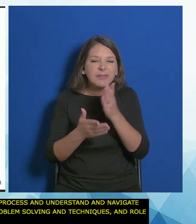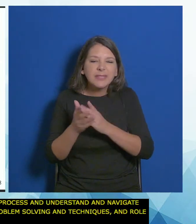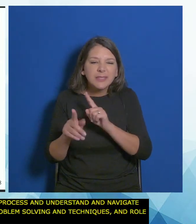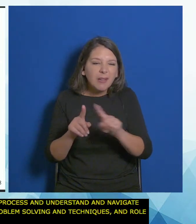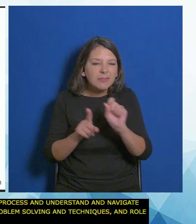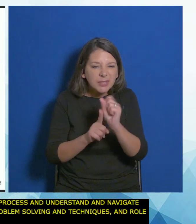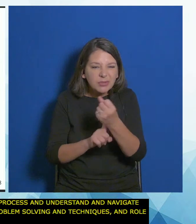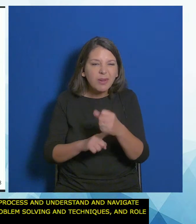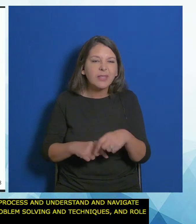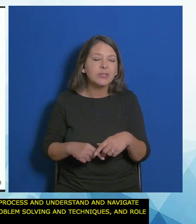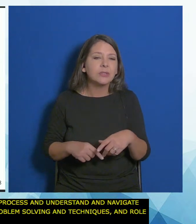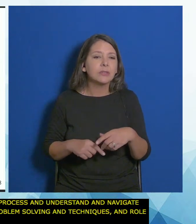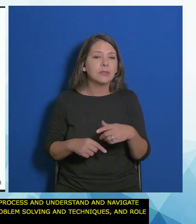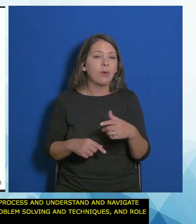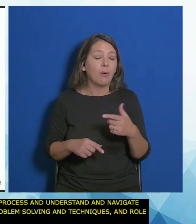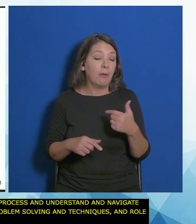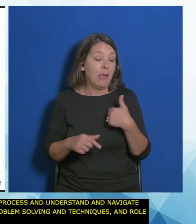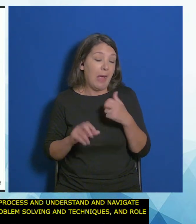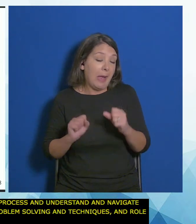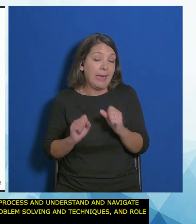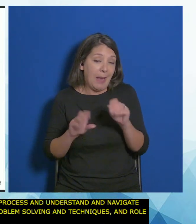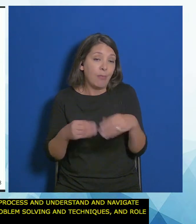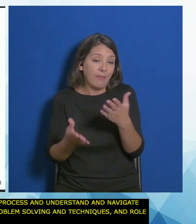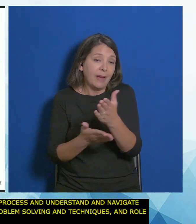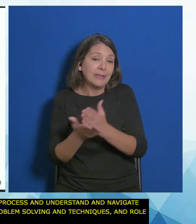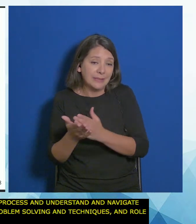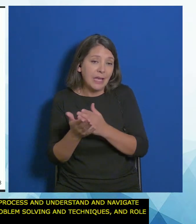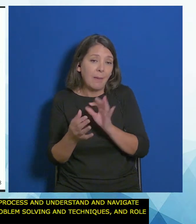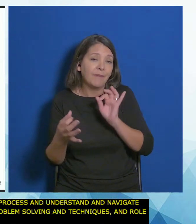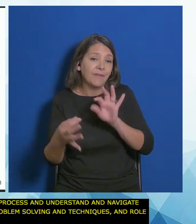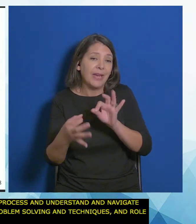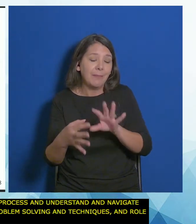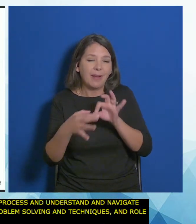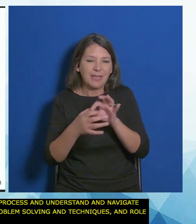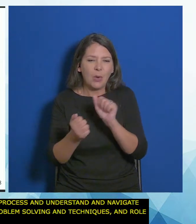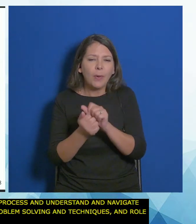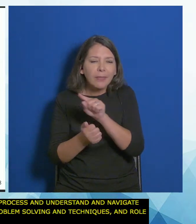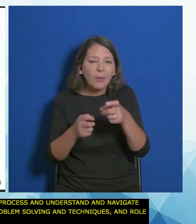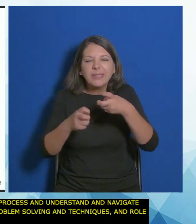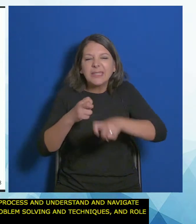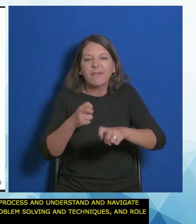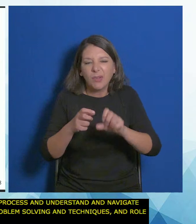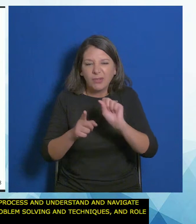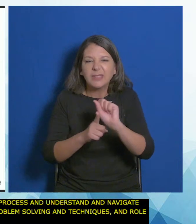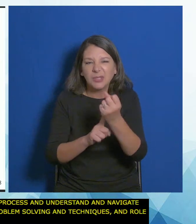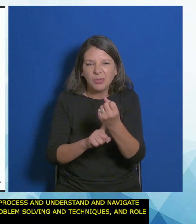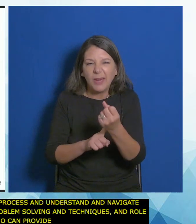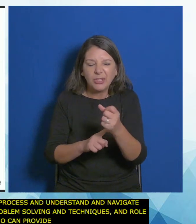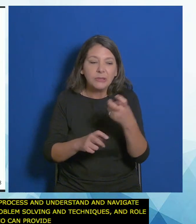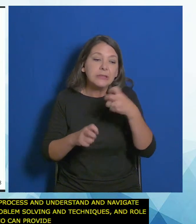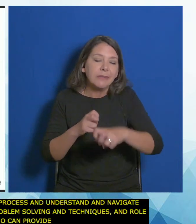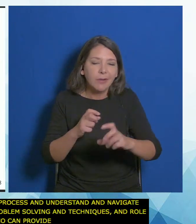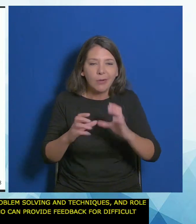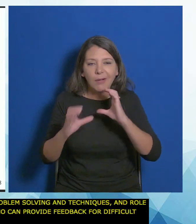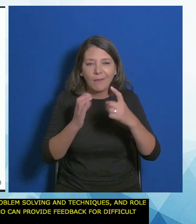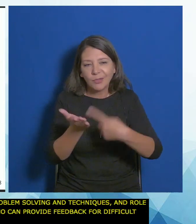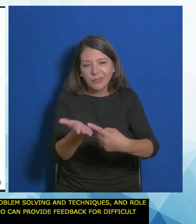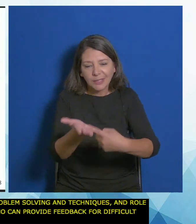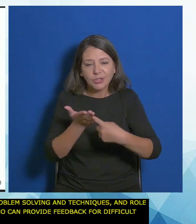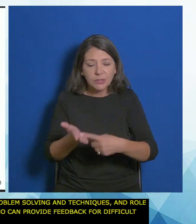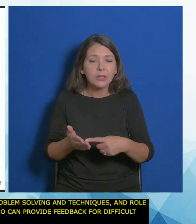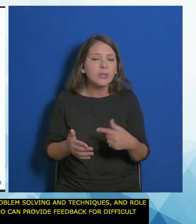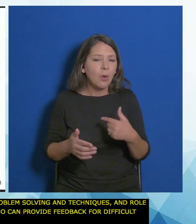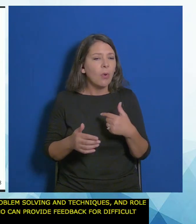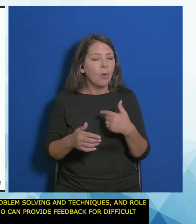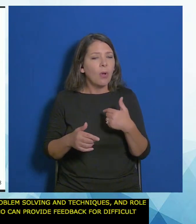as someone who can provide feedback for those difficult conversations. And then discussing what to do next. So I've done X, Y, and